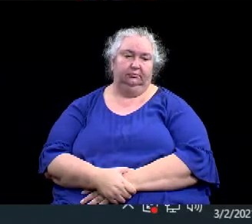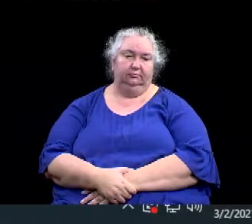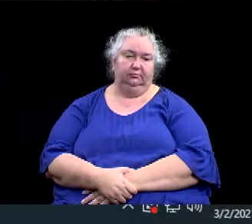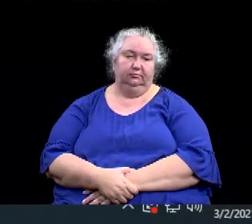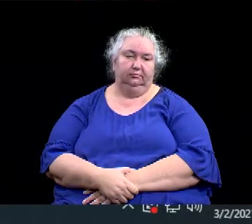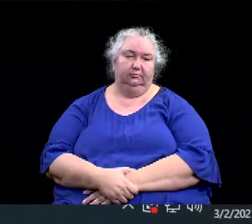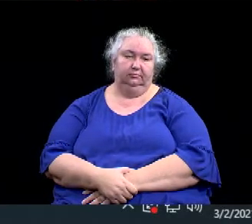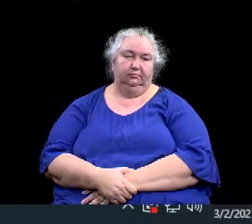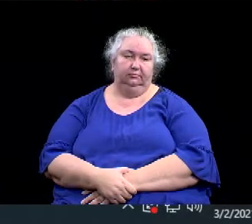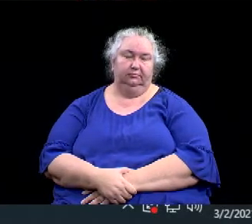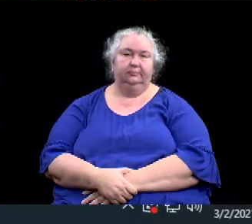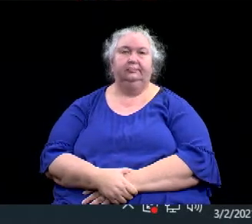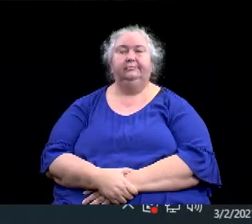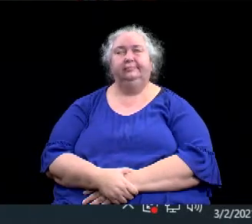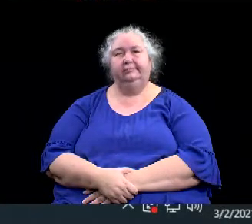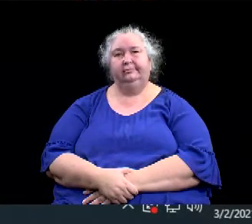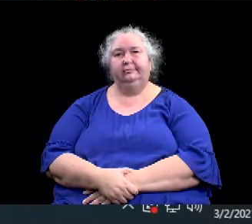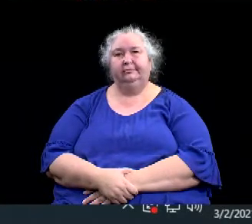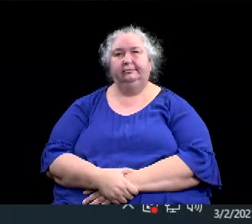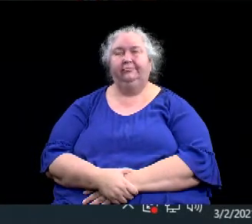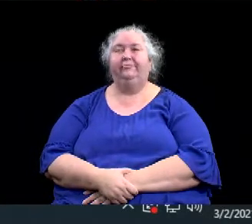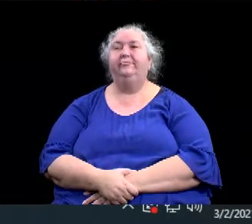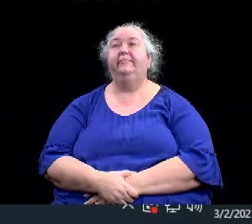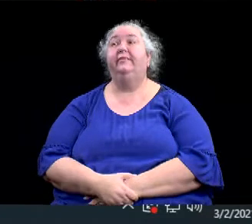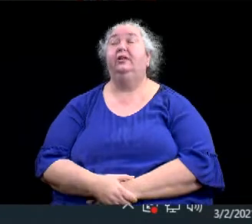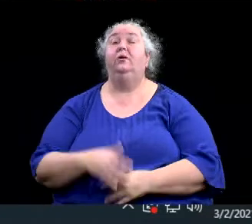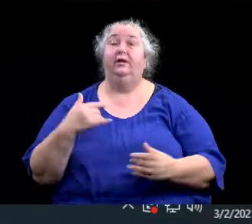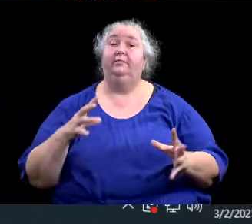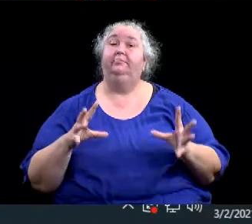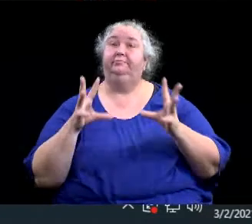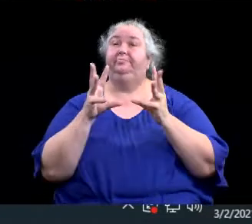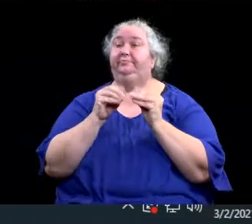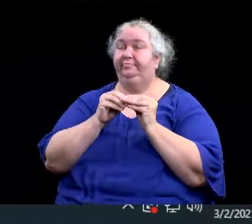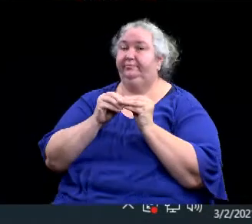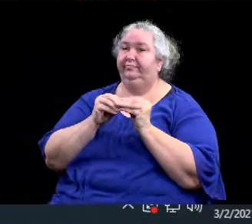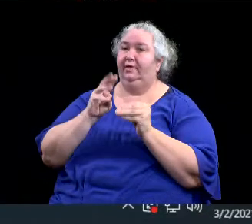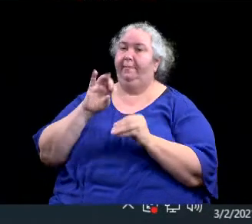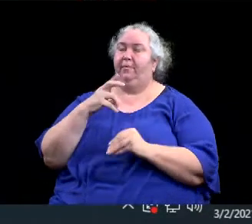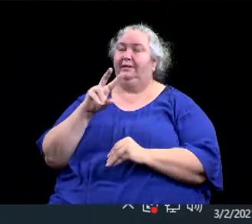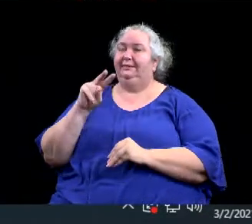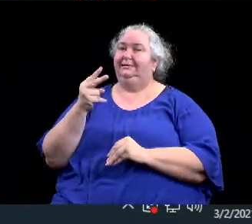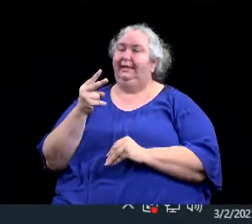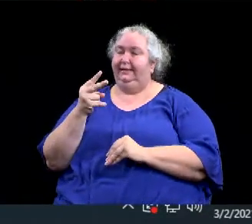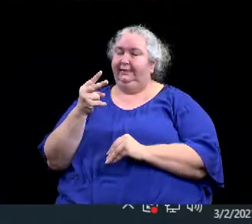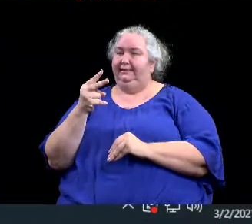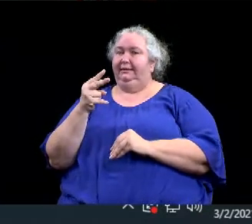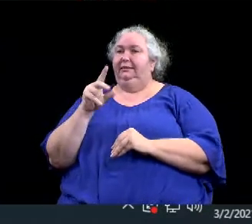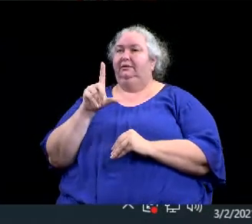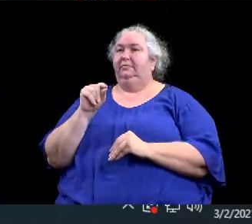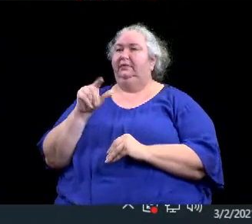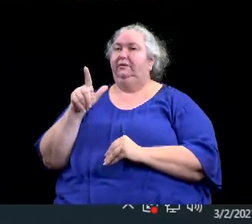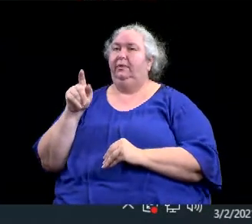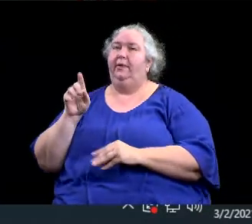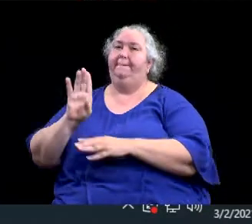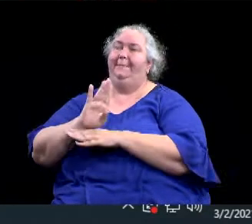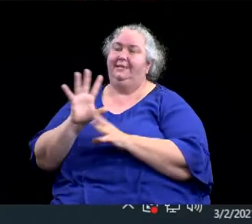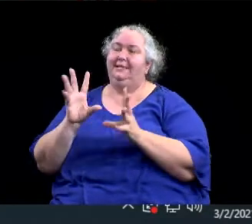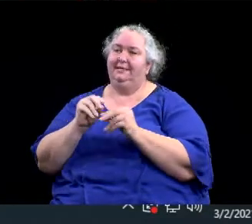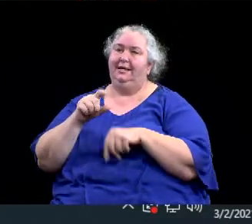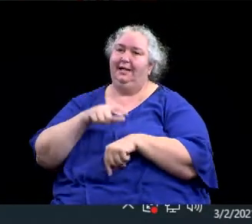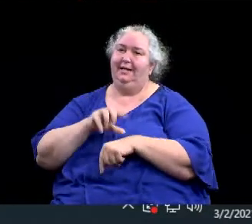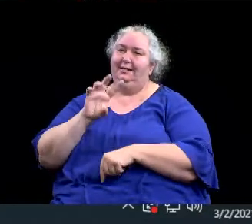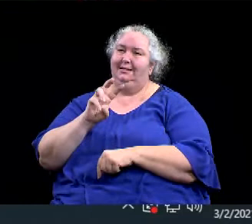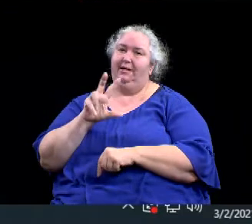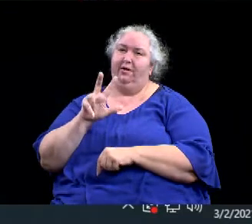We will now call the business session of the March 2nd, 2021 City Council meeting to order at 6:35 p.m. On March 16, 2020, the